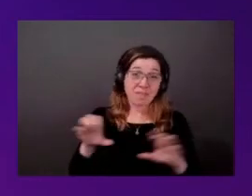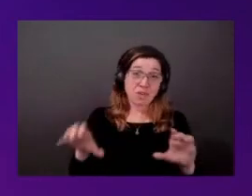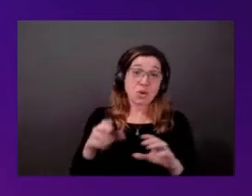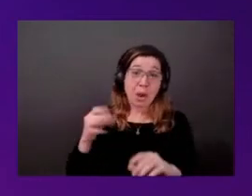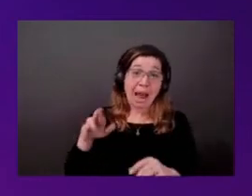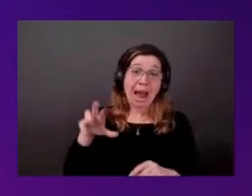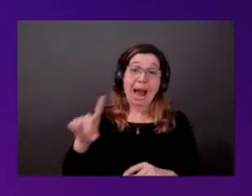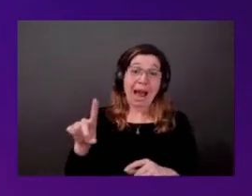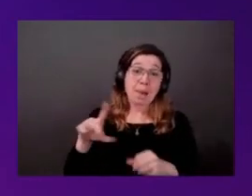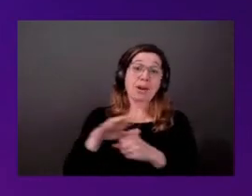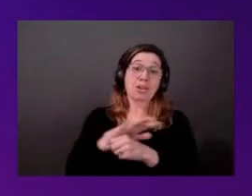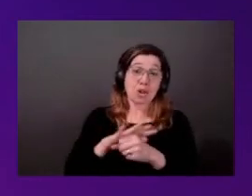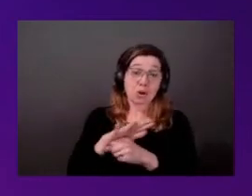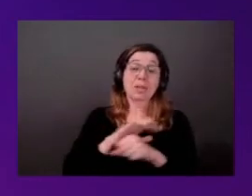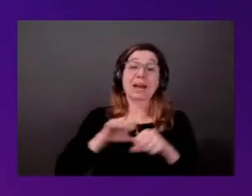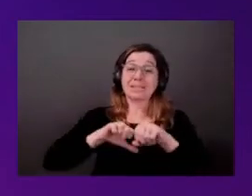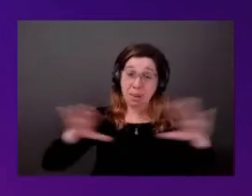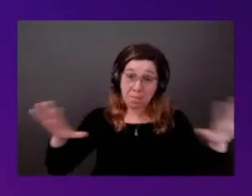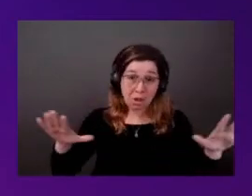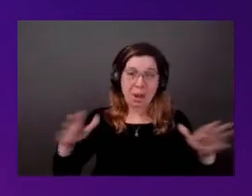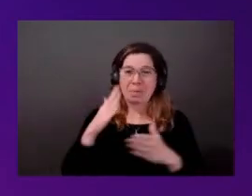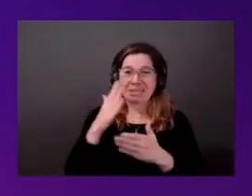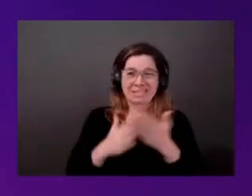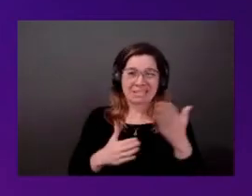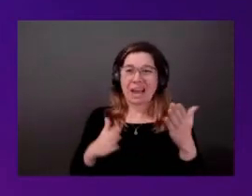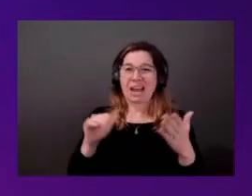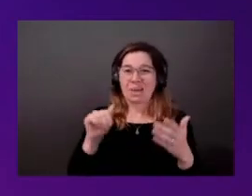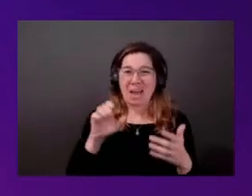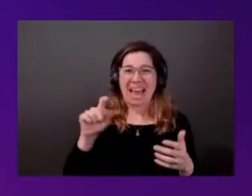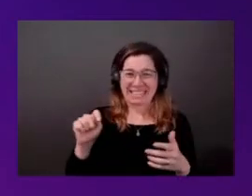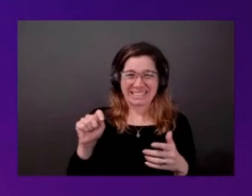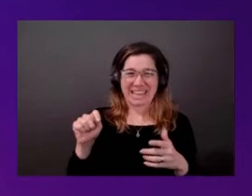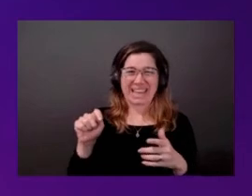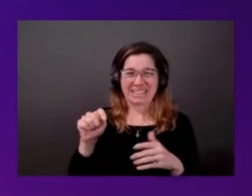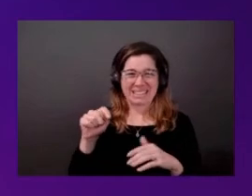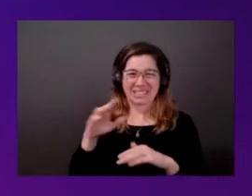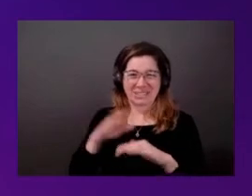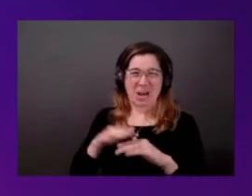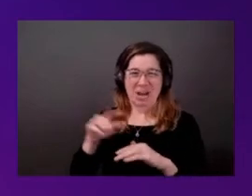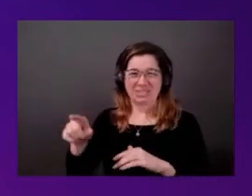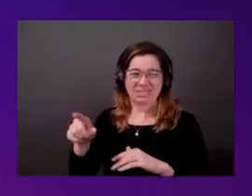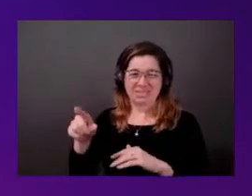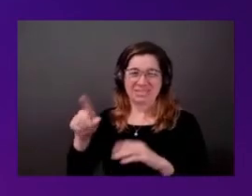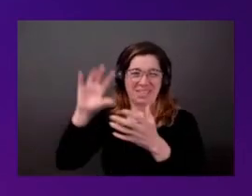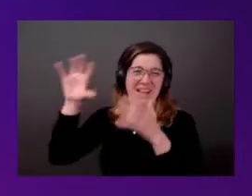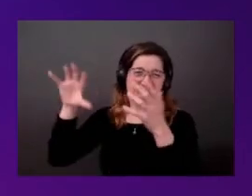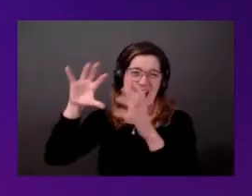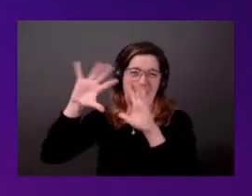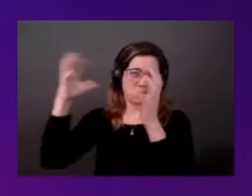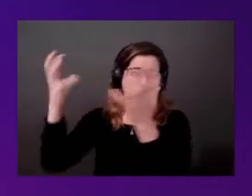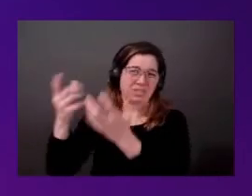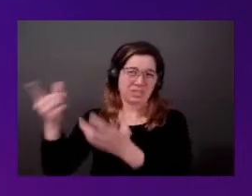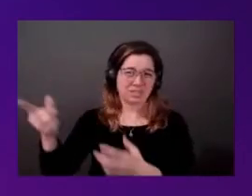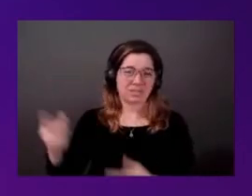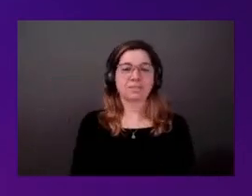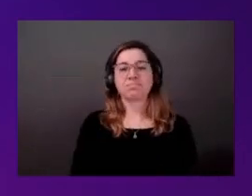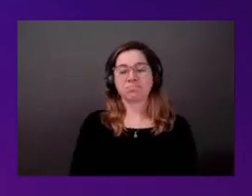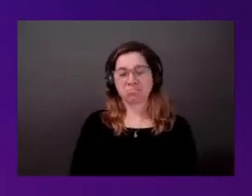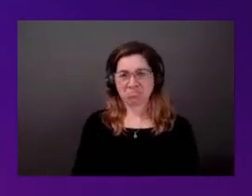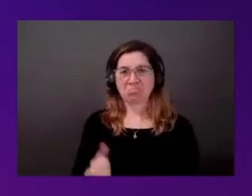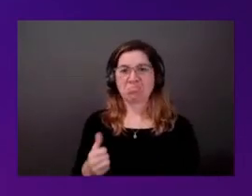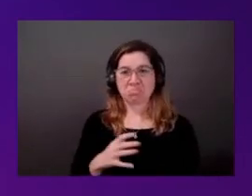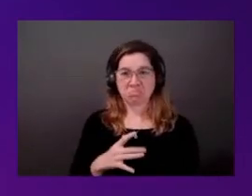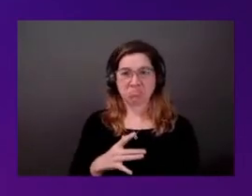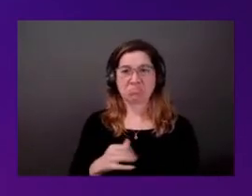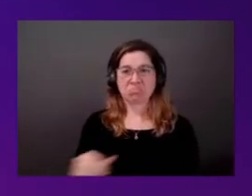deployment and some assets sitting in the cloud. That's awesome. So Akhil, like as you are talking about like customer